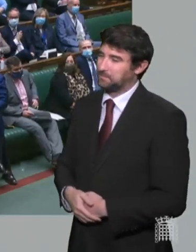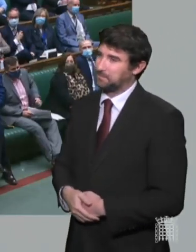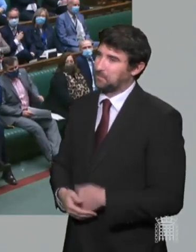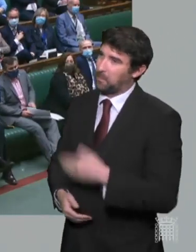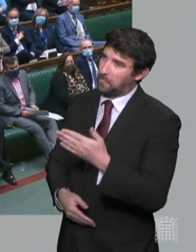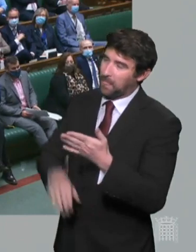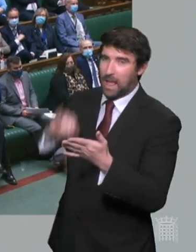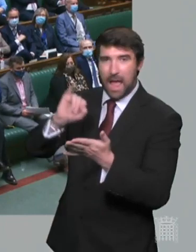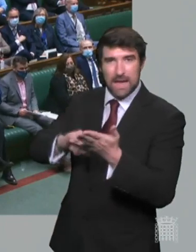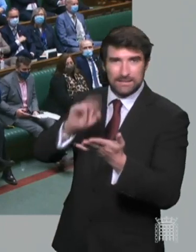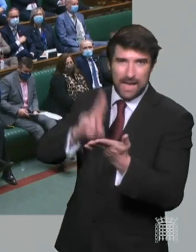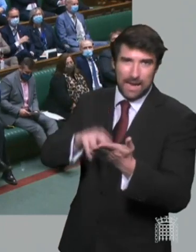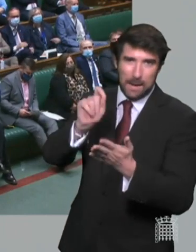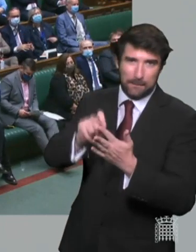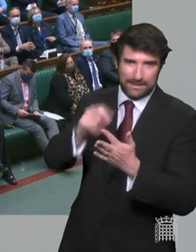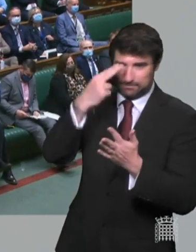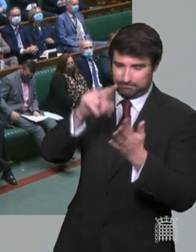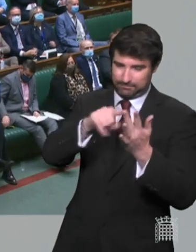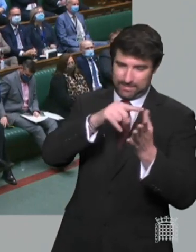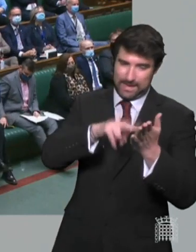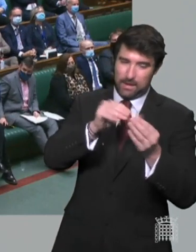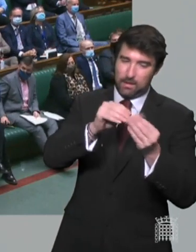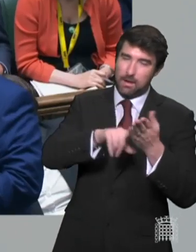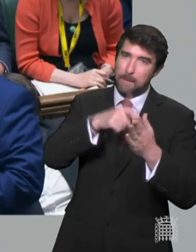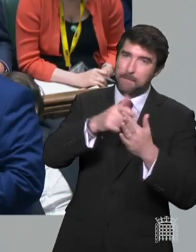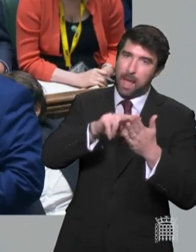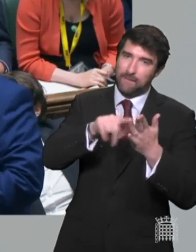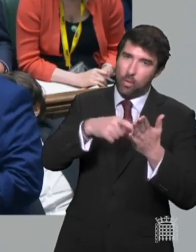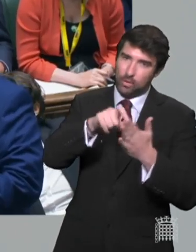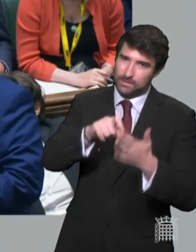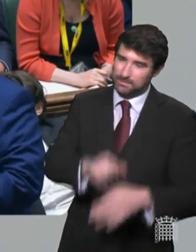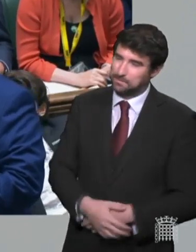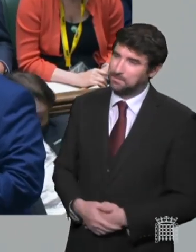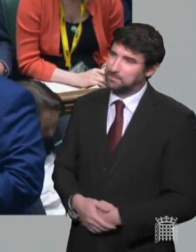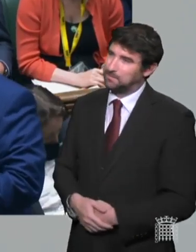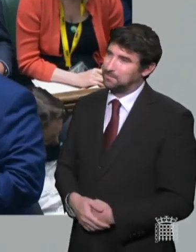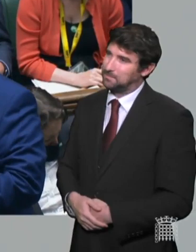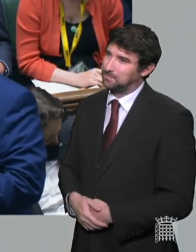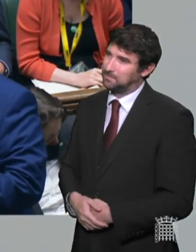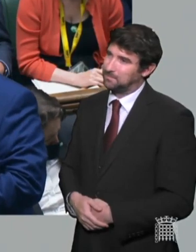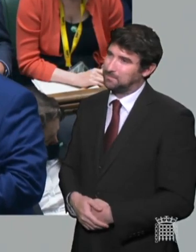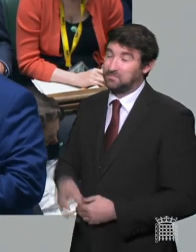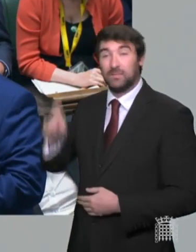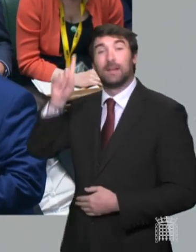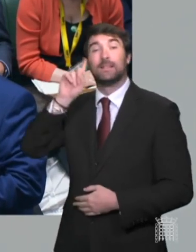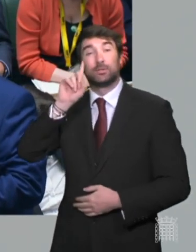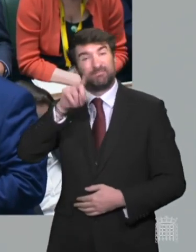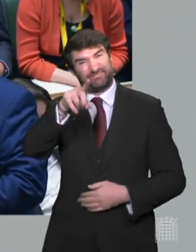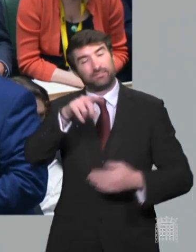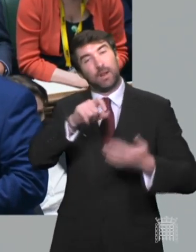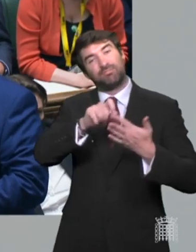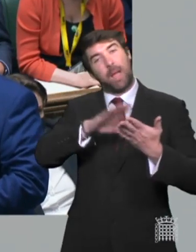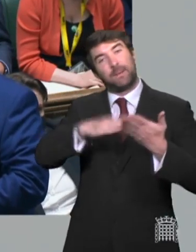Thank you, Mr. Speaker. Yesterday, without consultation, the Prime Minister announced plans to impose a